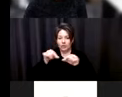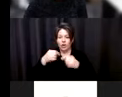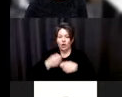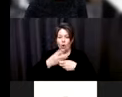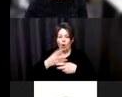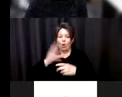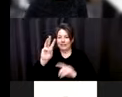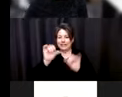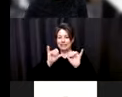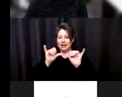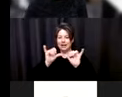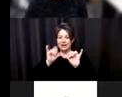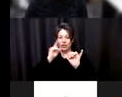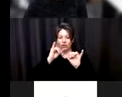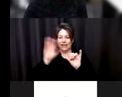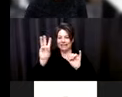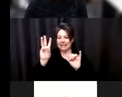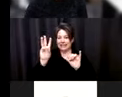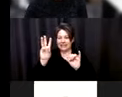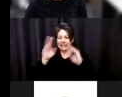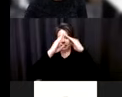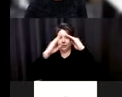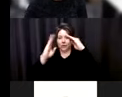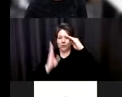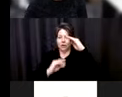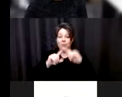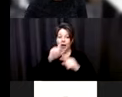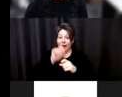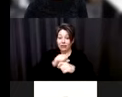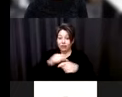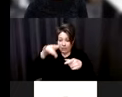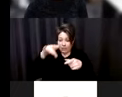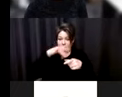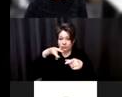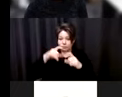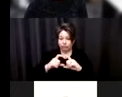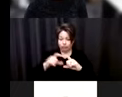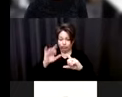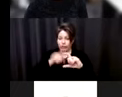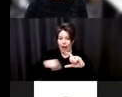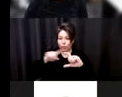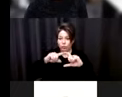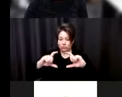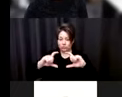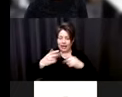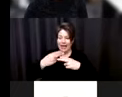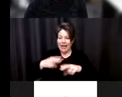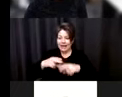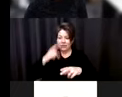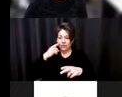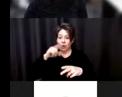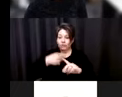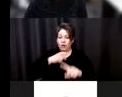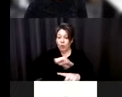pattern. But the cell itself is actually round. This is where the queen would lay the eggs. This is where the bees will